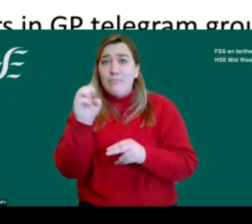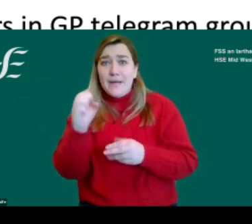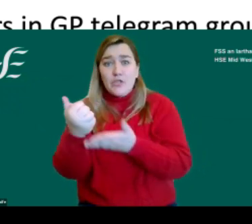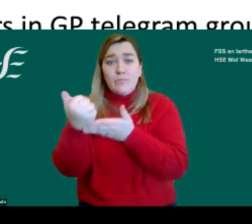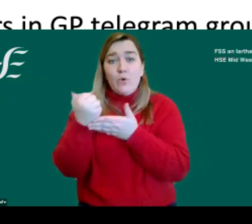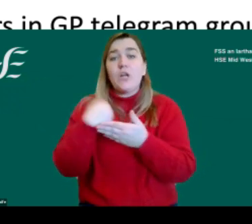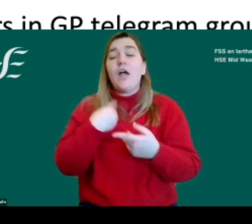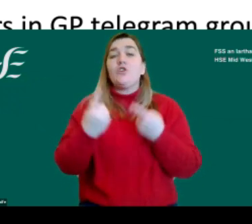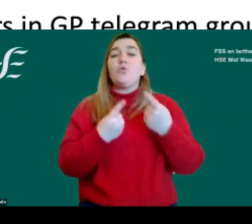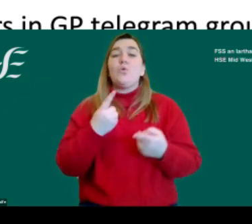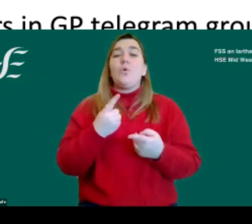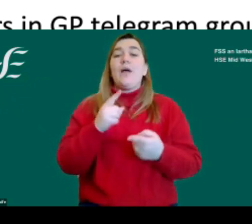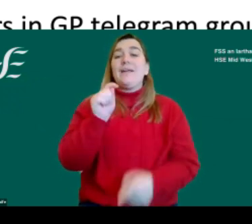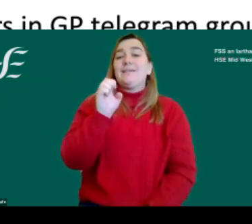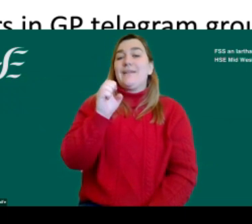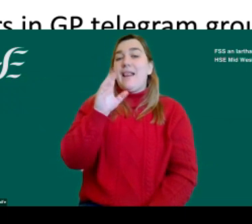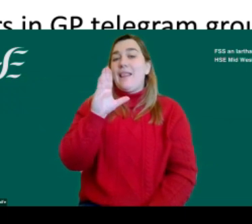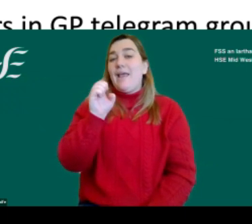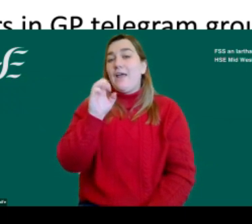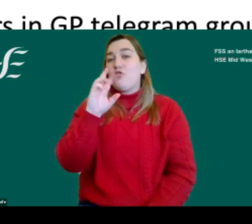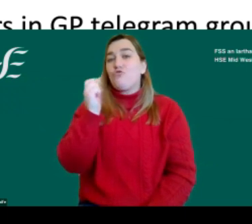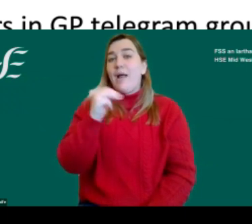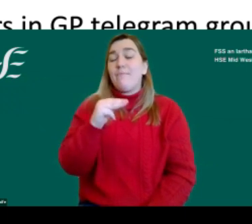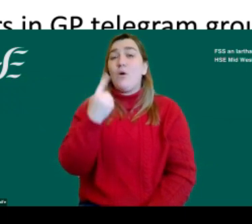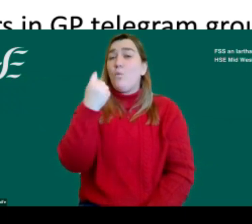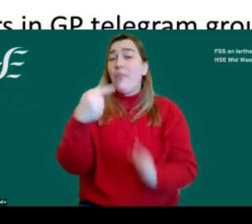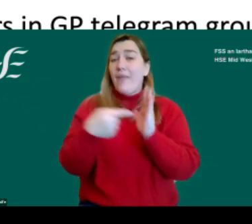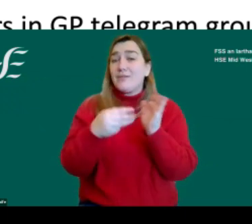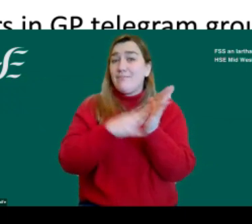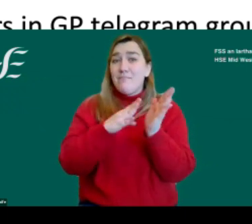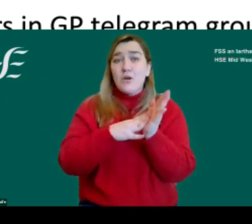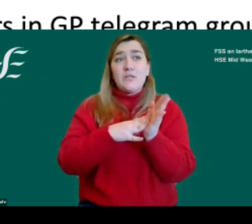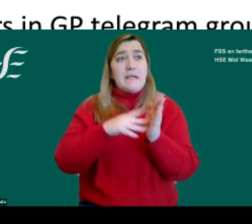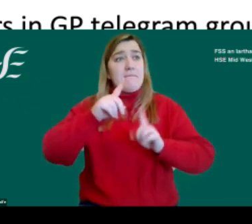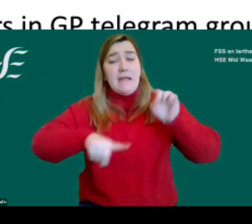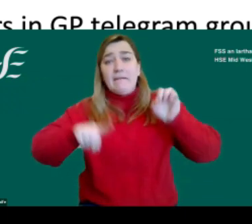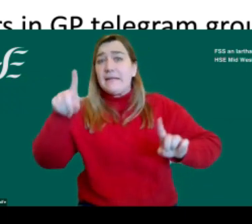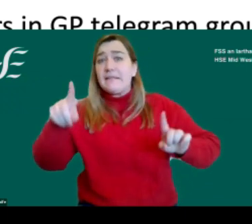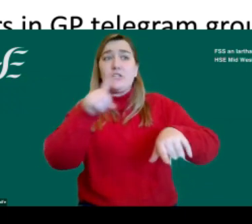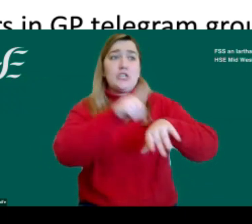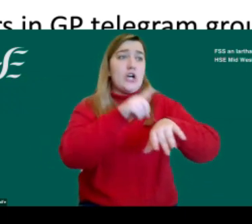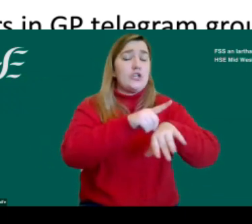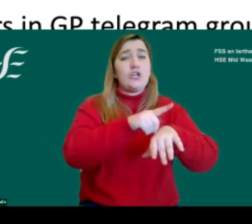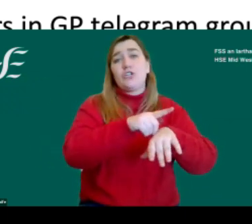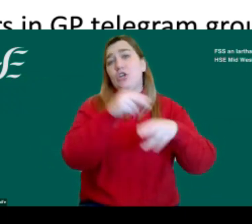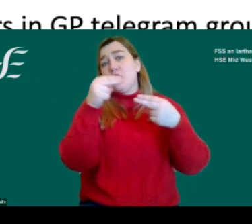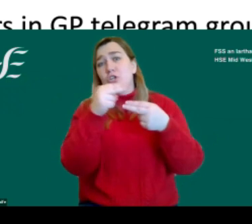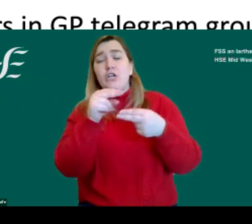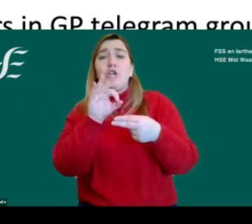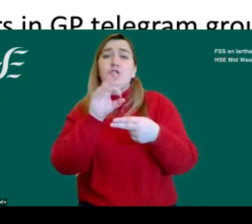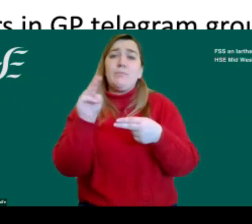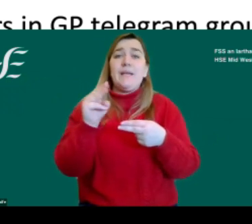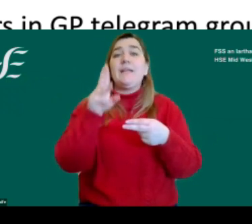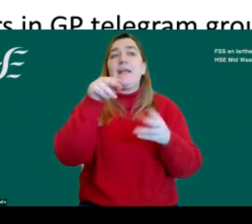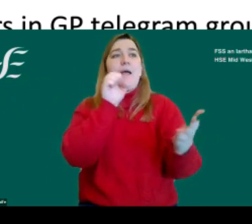and practice nurses and various doctors, and they can post questions into that every day. So there's often questions like, I can't get the patch locally, what's the